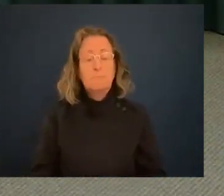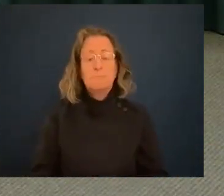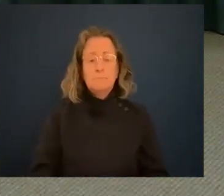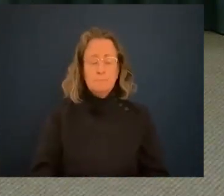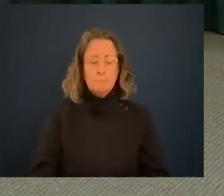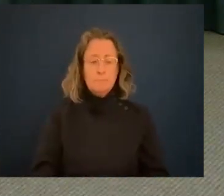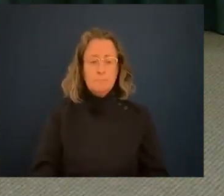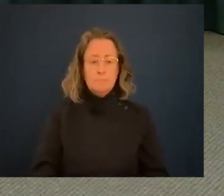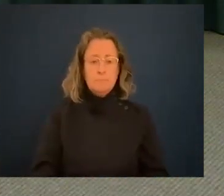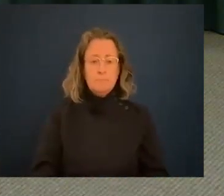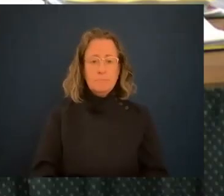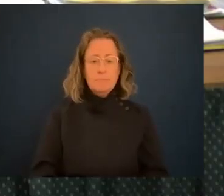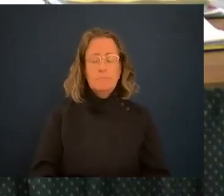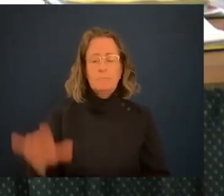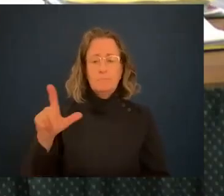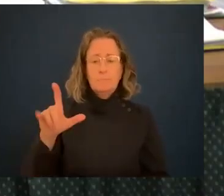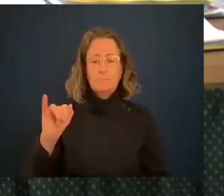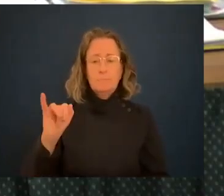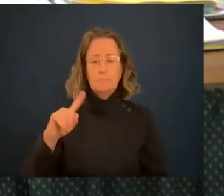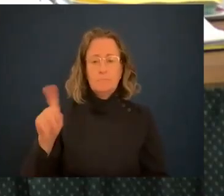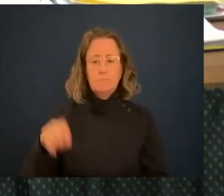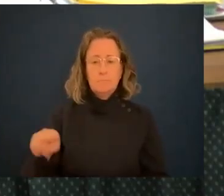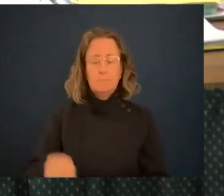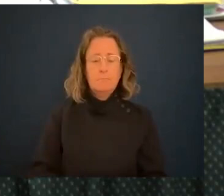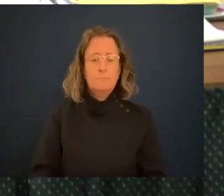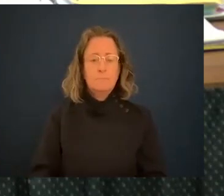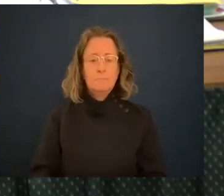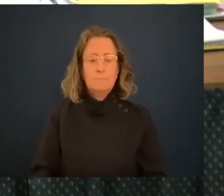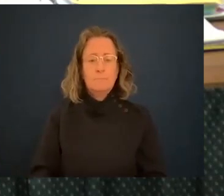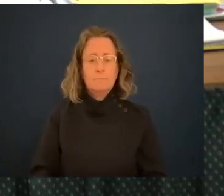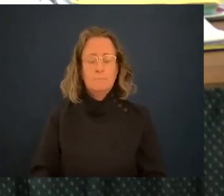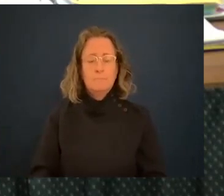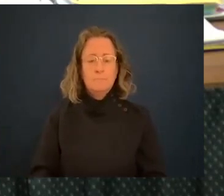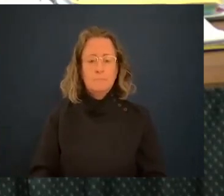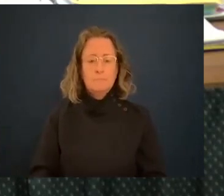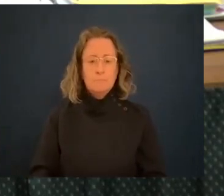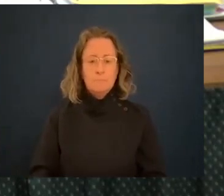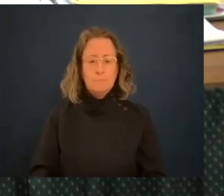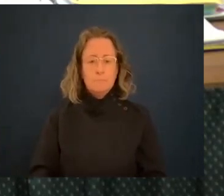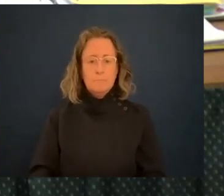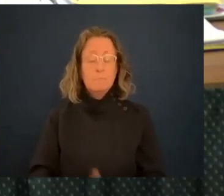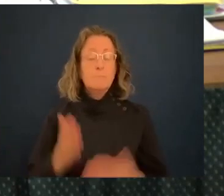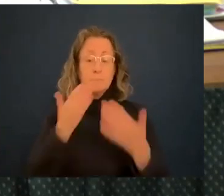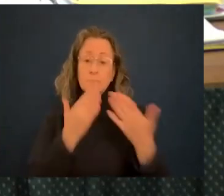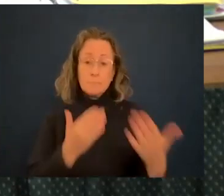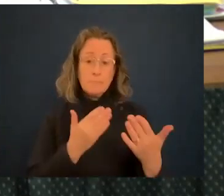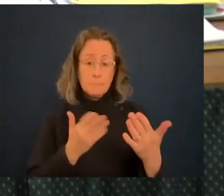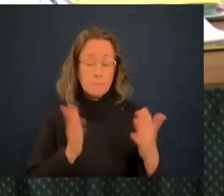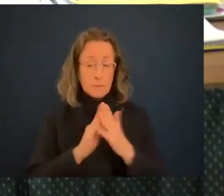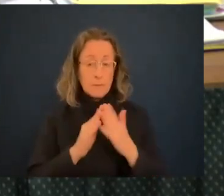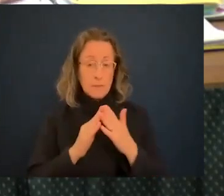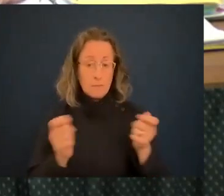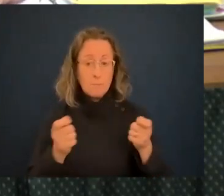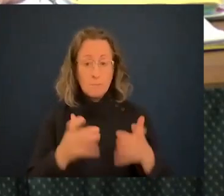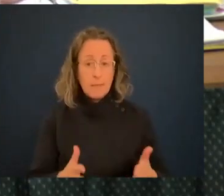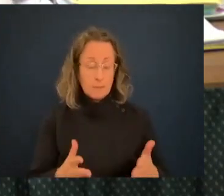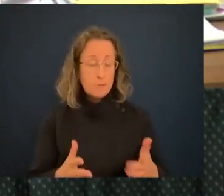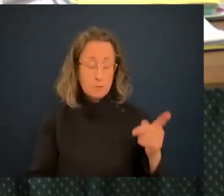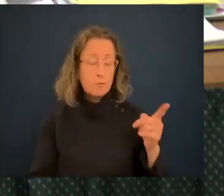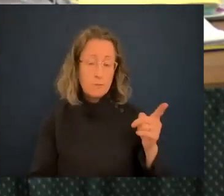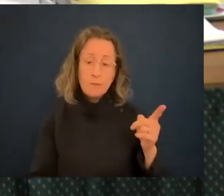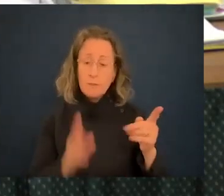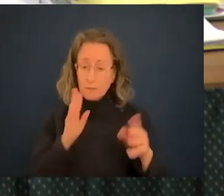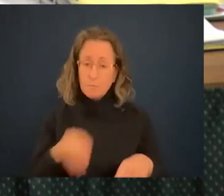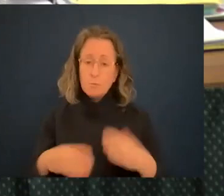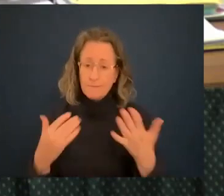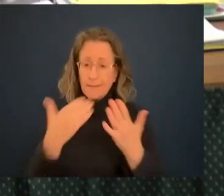Liz I uh I wanted to thank uh Town manager Potter or providing this list